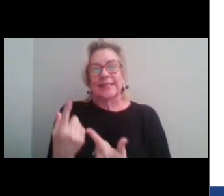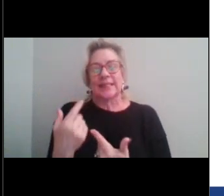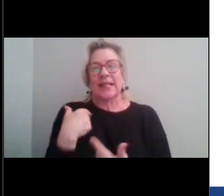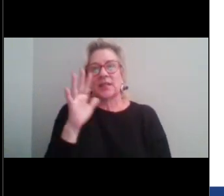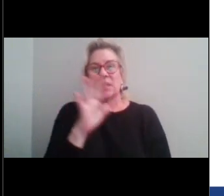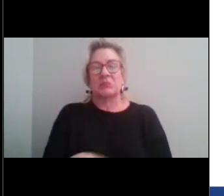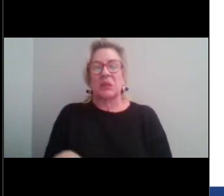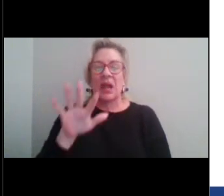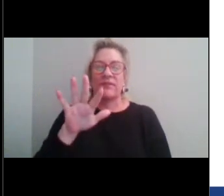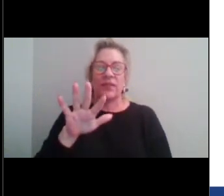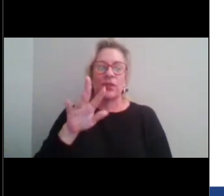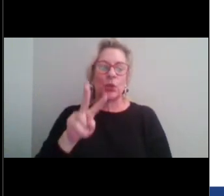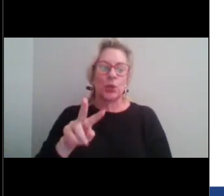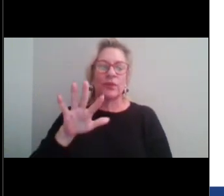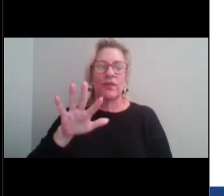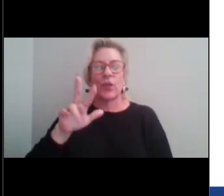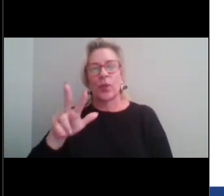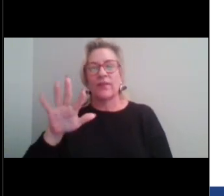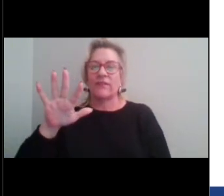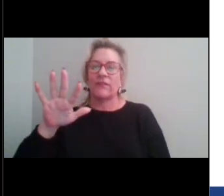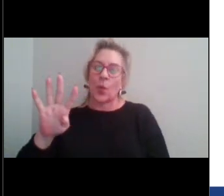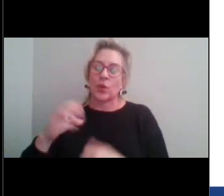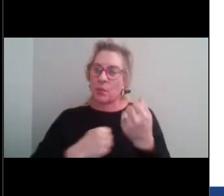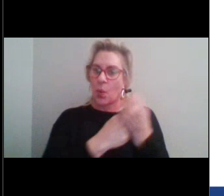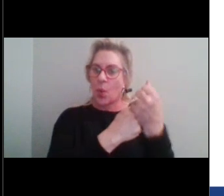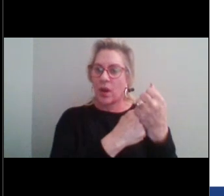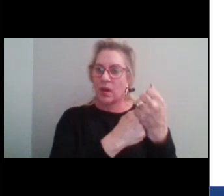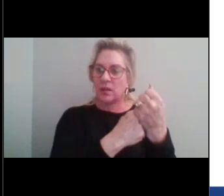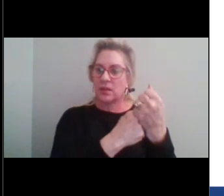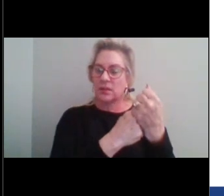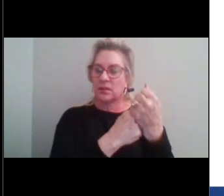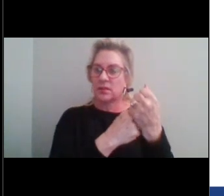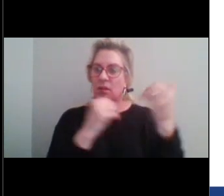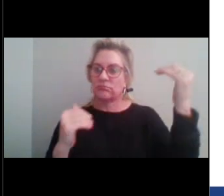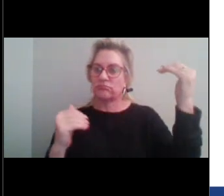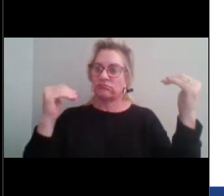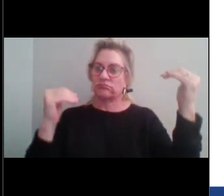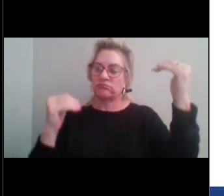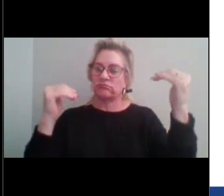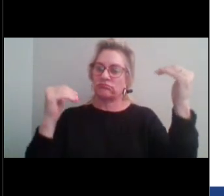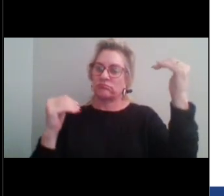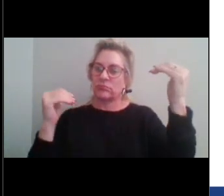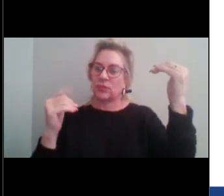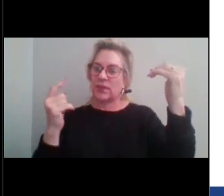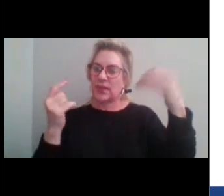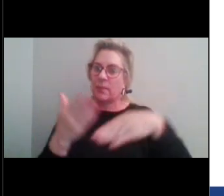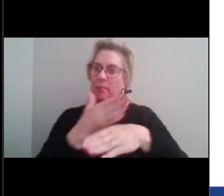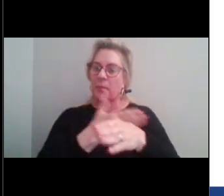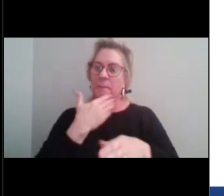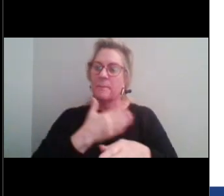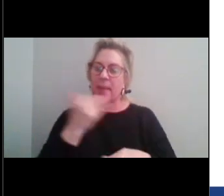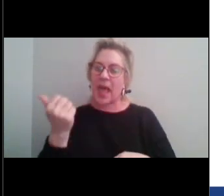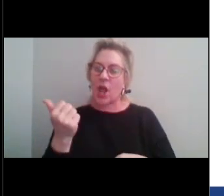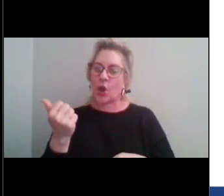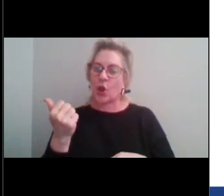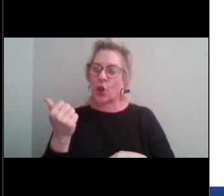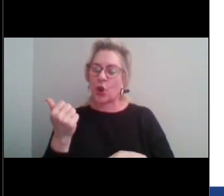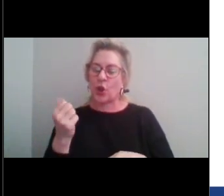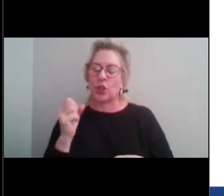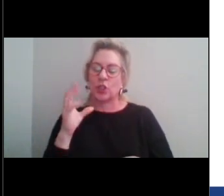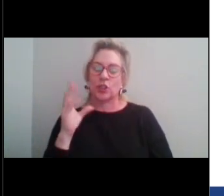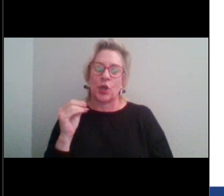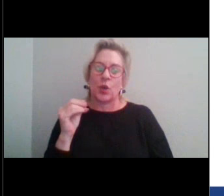52, 53, 54 support. So it's, slight majority in support. This was a little bit better. The other thing I liked about this poll